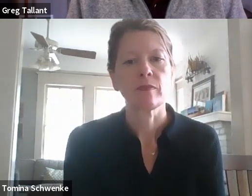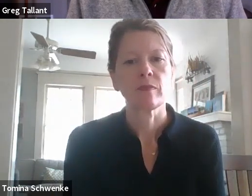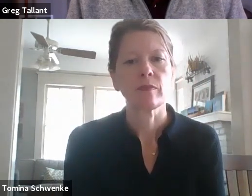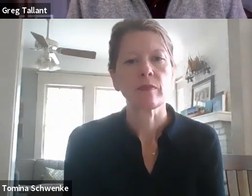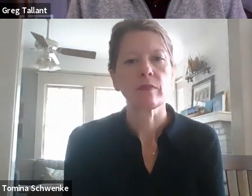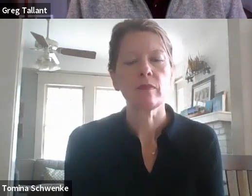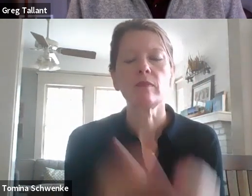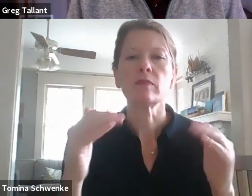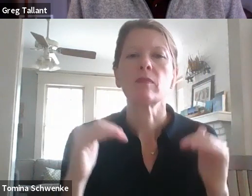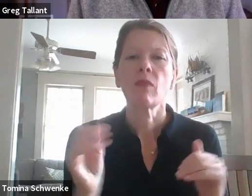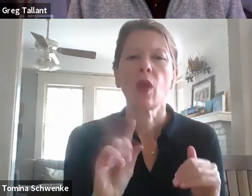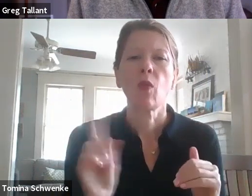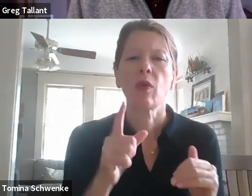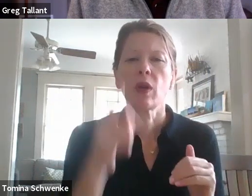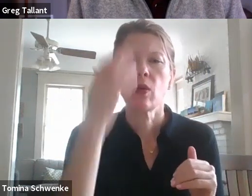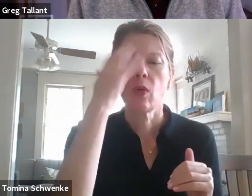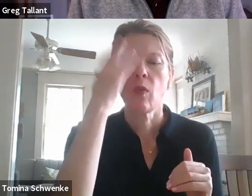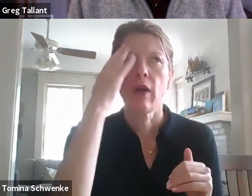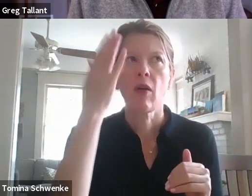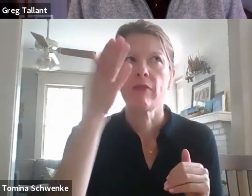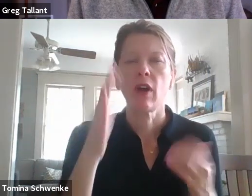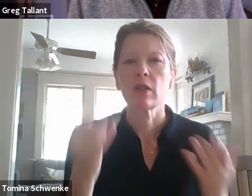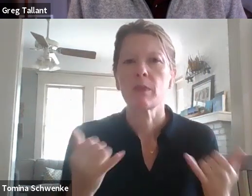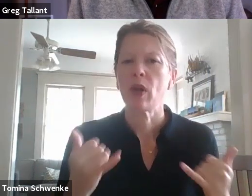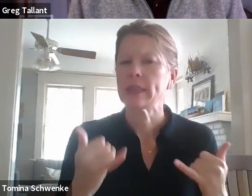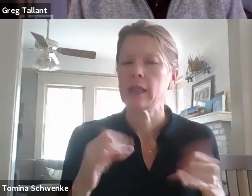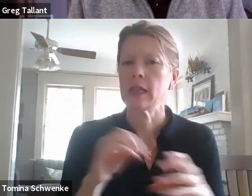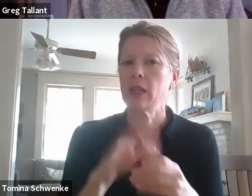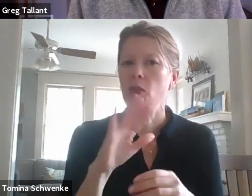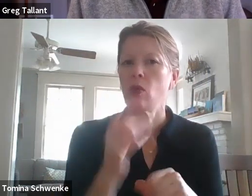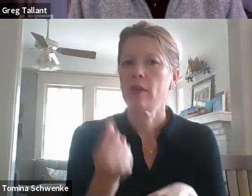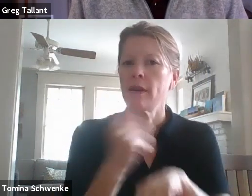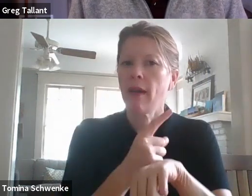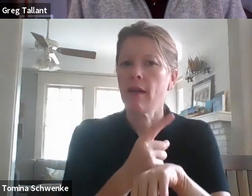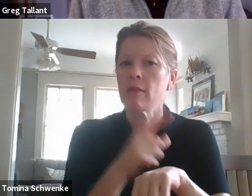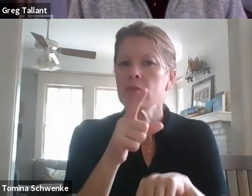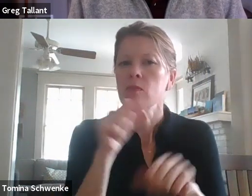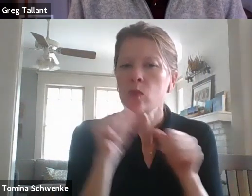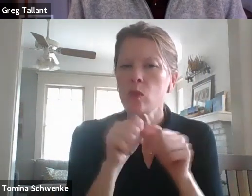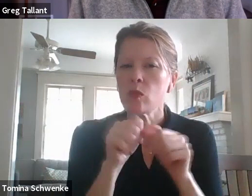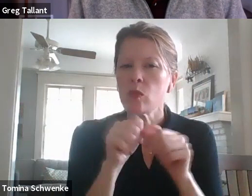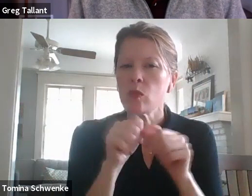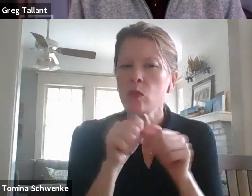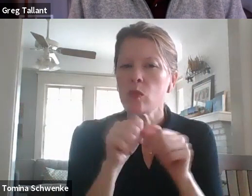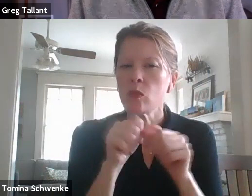Where were you most aware of God's presence, and what particular blessings did you